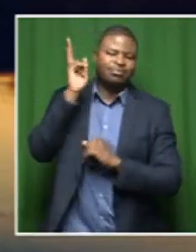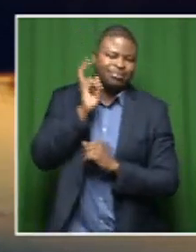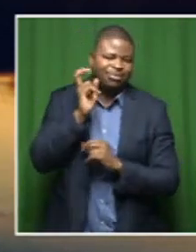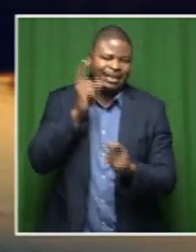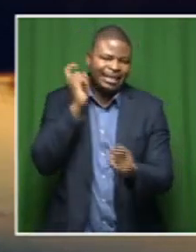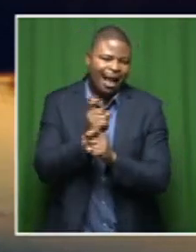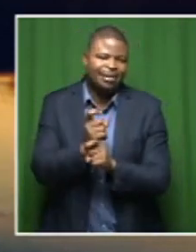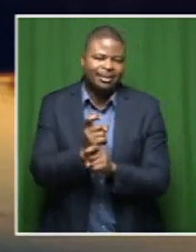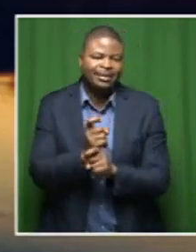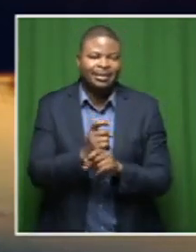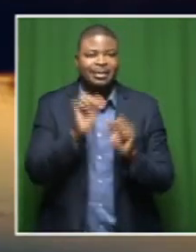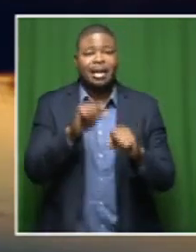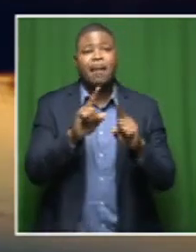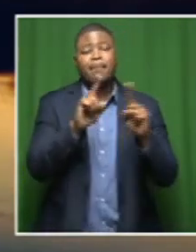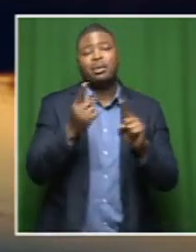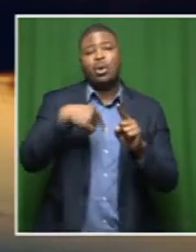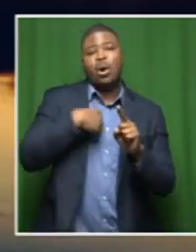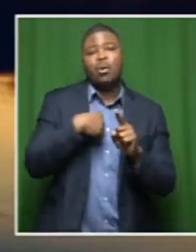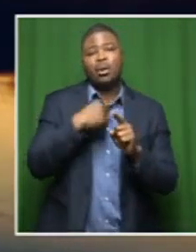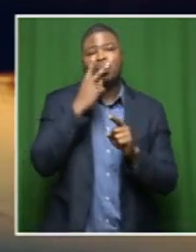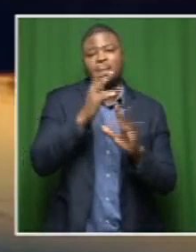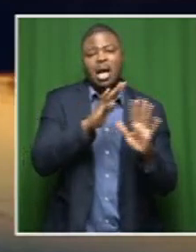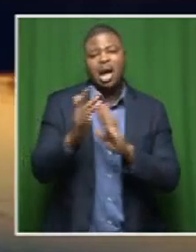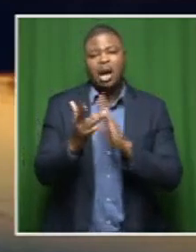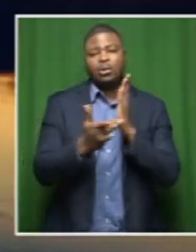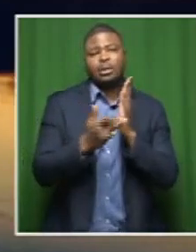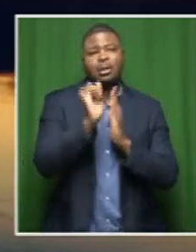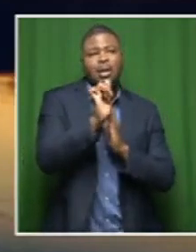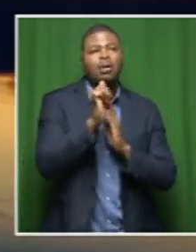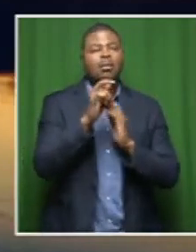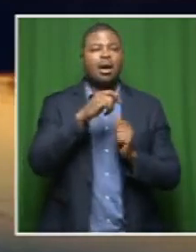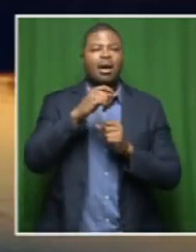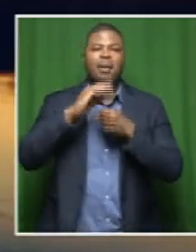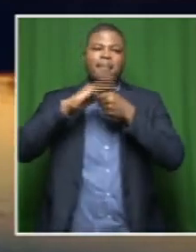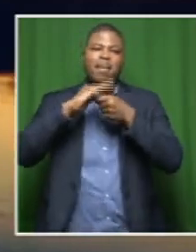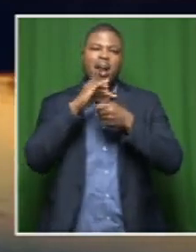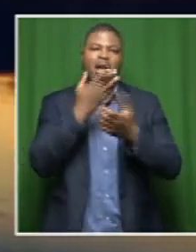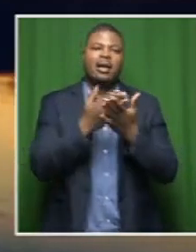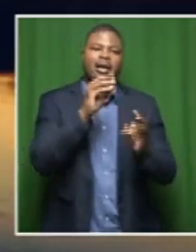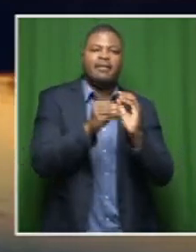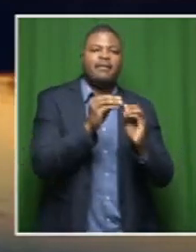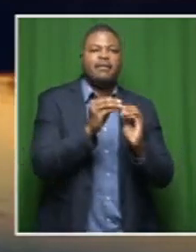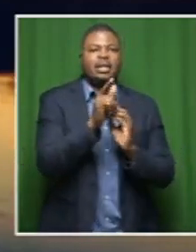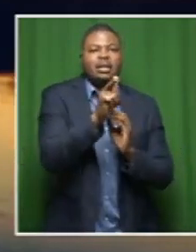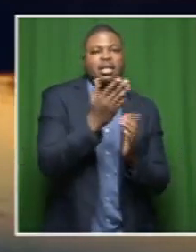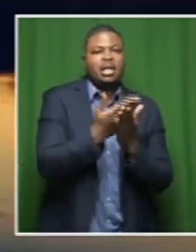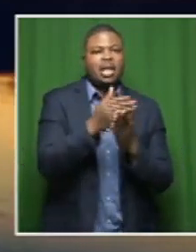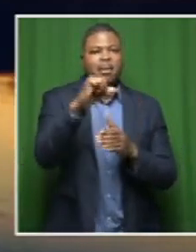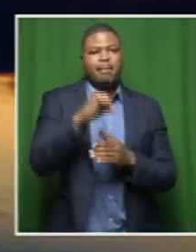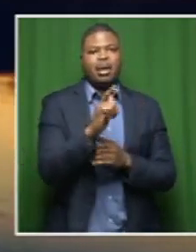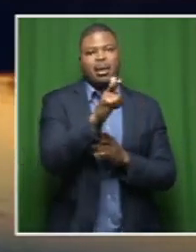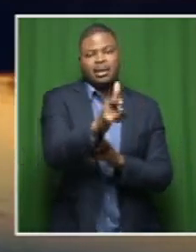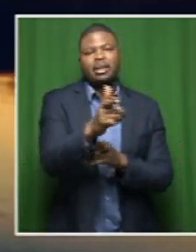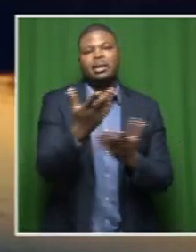what you're saying to us. So we're going to try and see if we can, fix that particular problem and just get Aisha back on a clearer